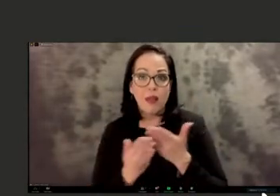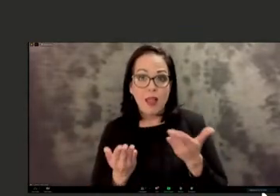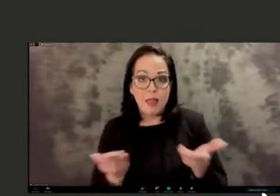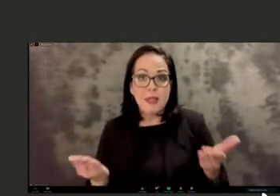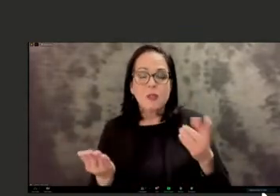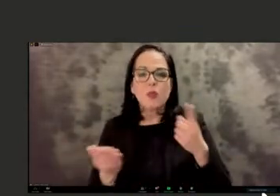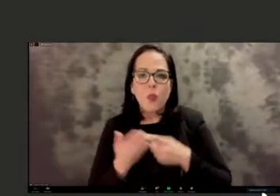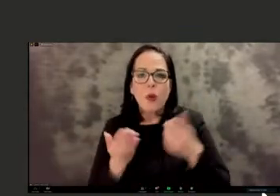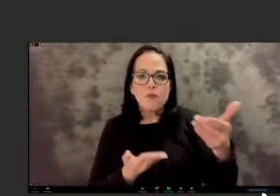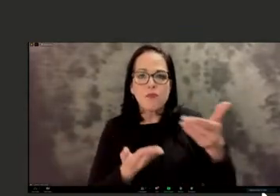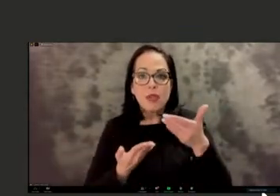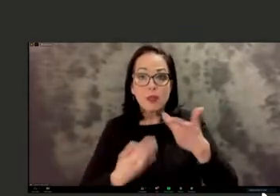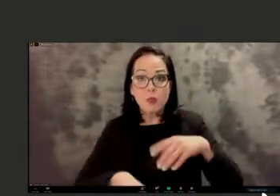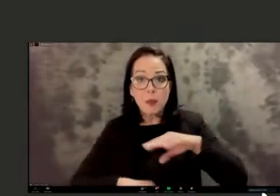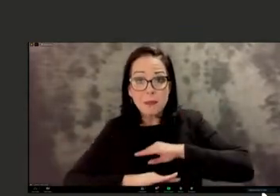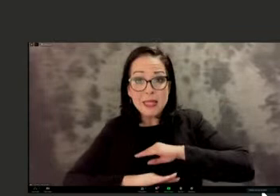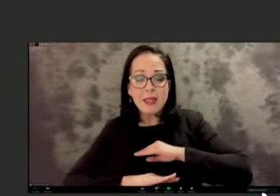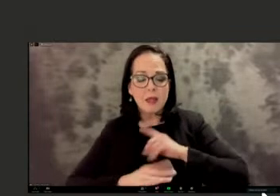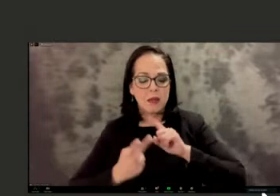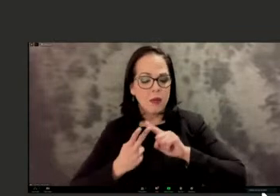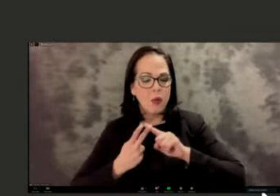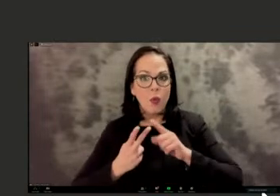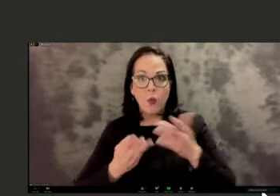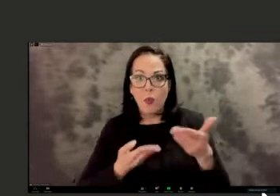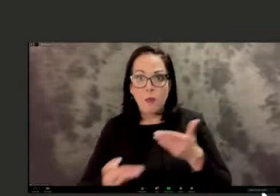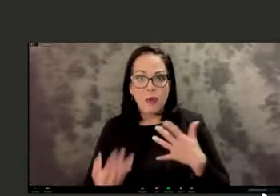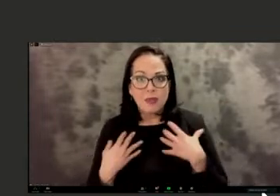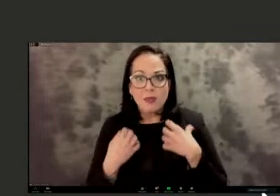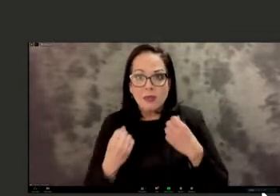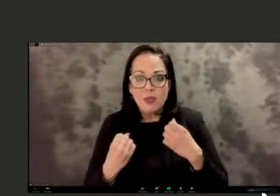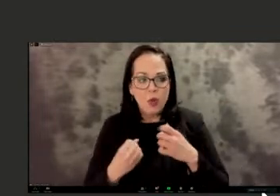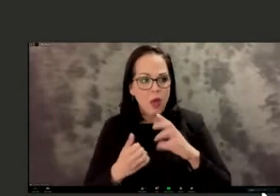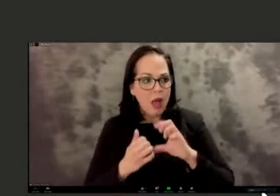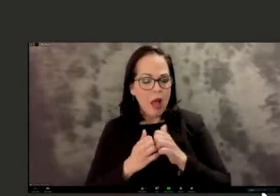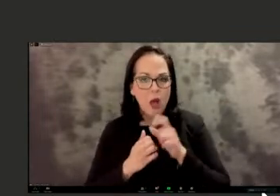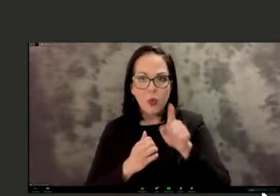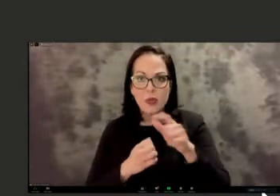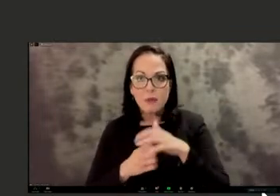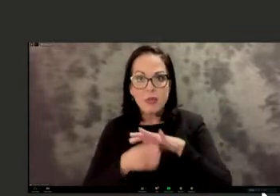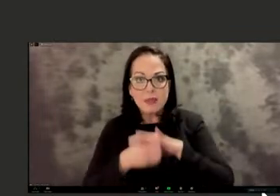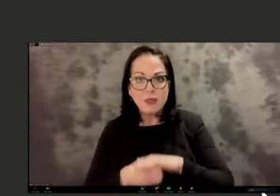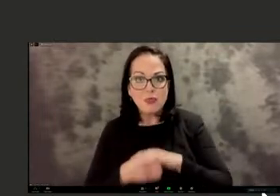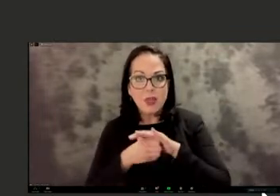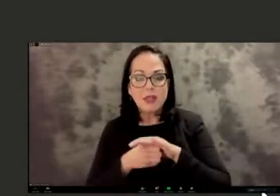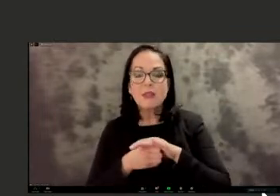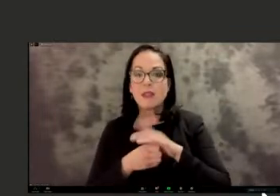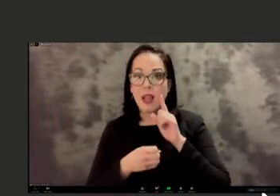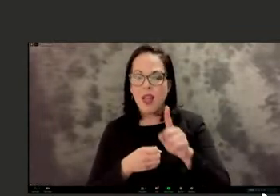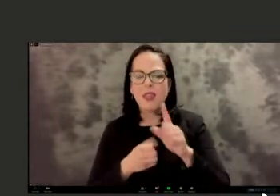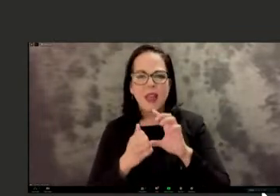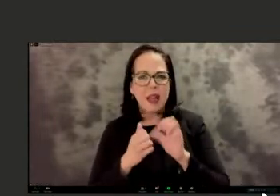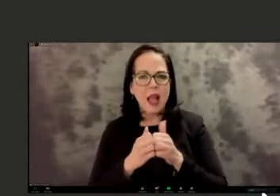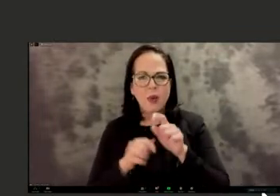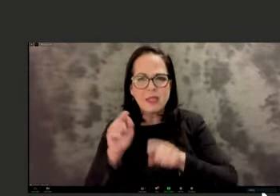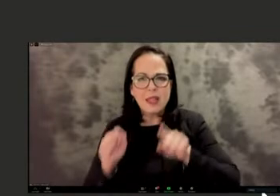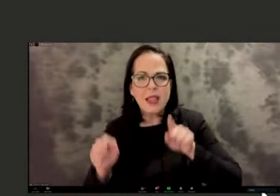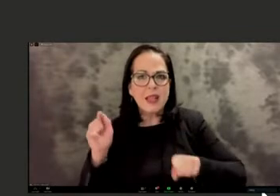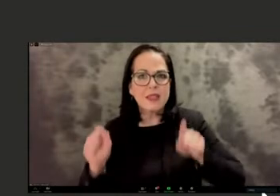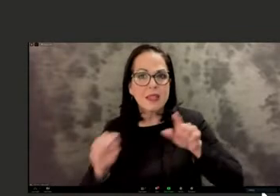what brings distress, and how that is extrapolated at a collective level with regards to communities.